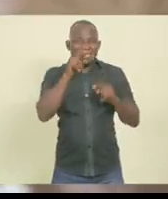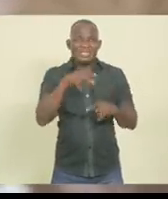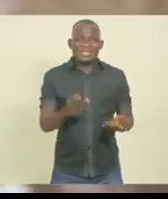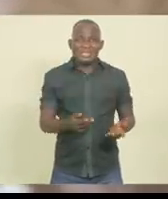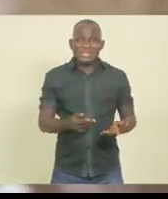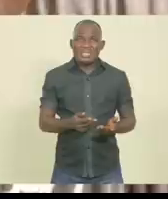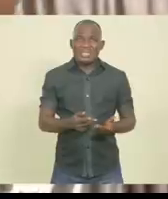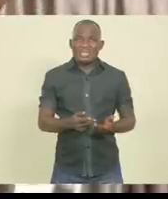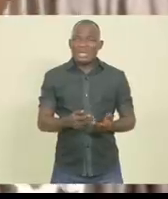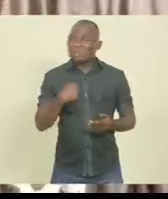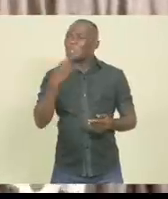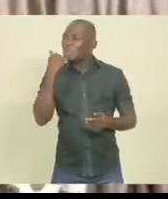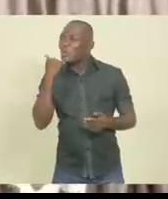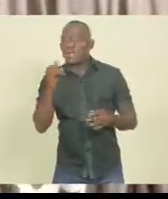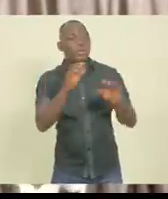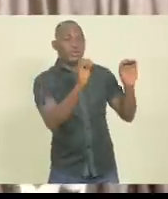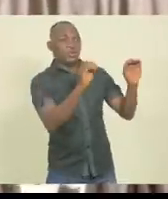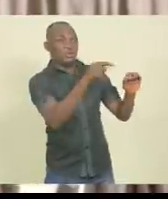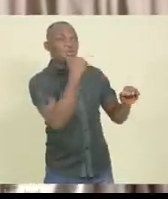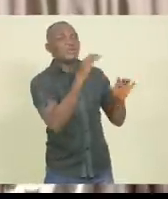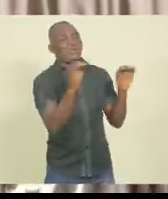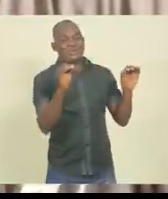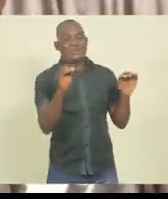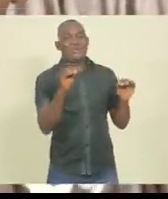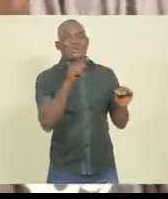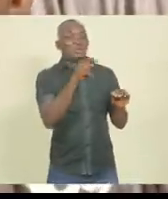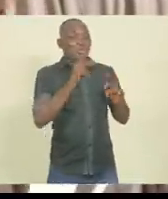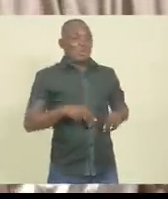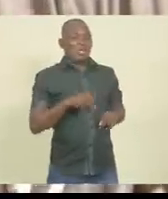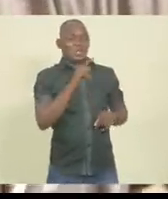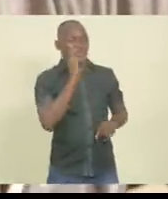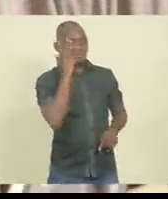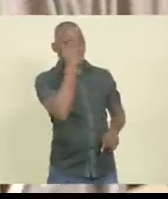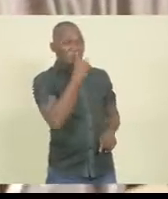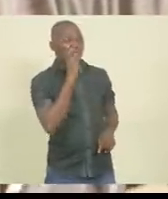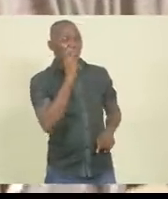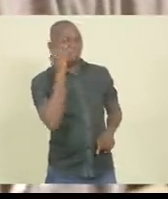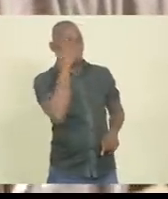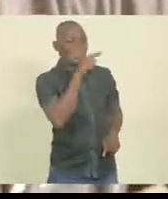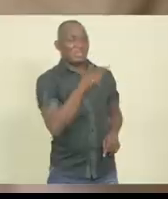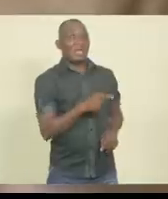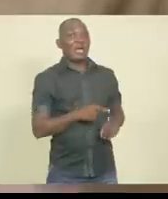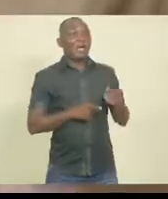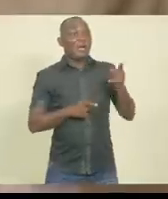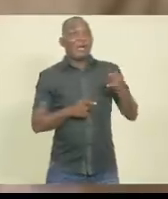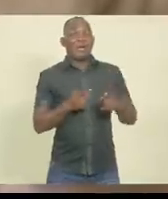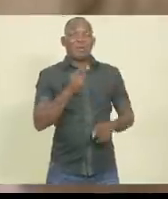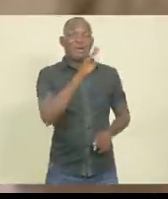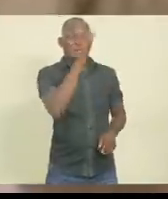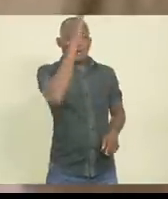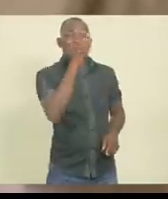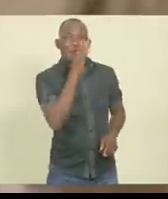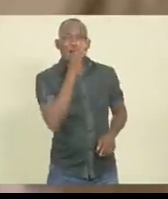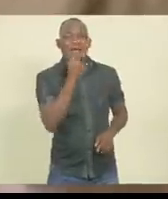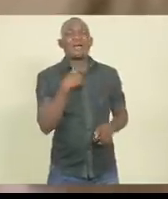There's something wrong with me. No, there's nothing wrong with you, my darling. You're a very beautiful girl, okay? See, mommy and daddy have